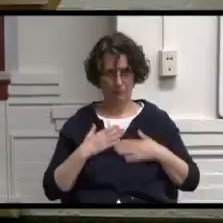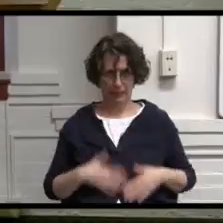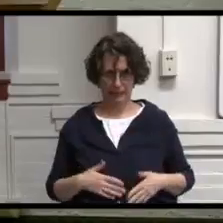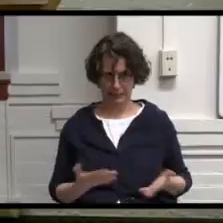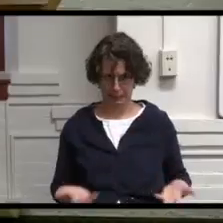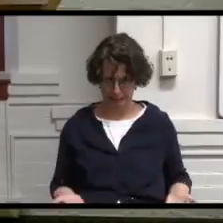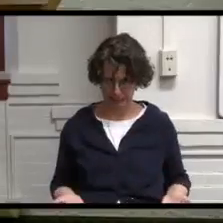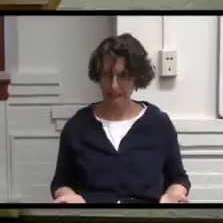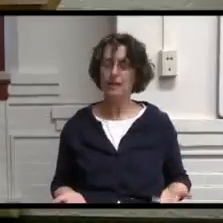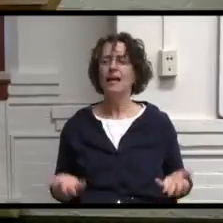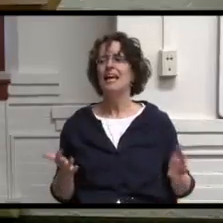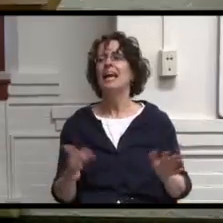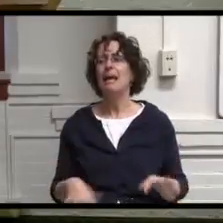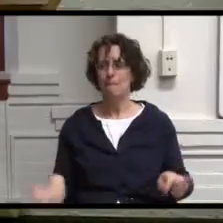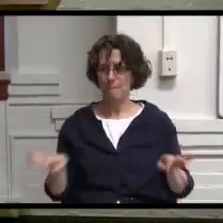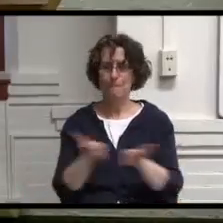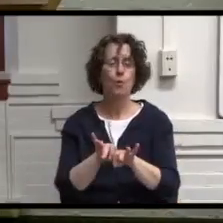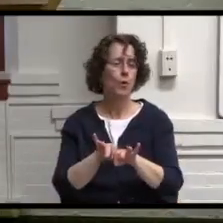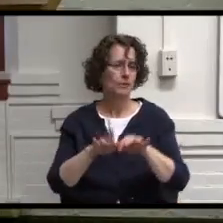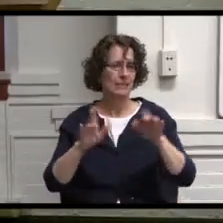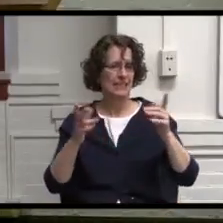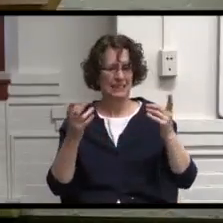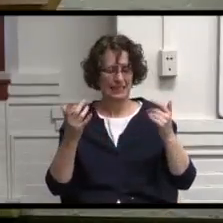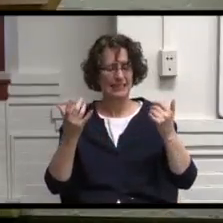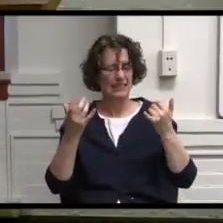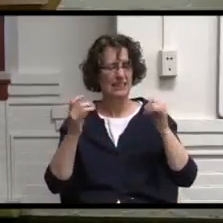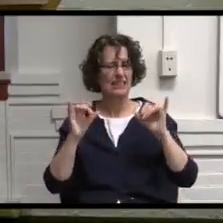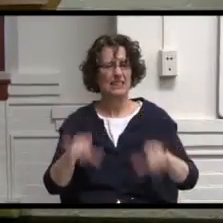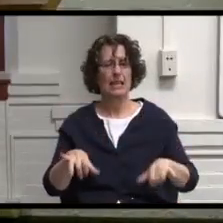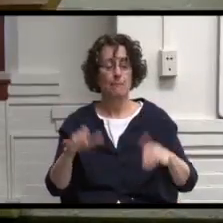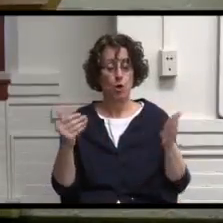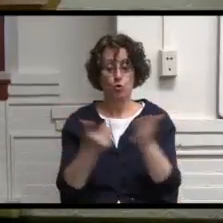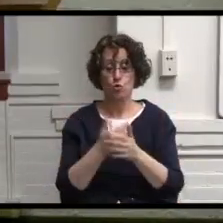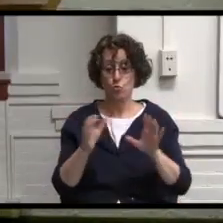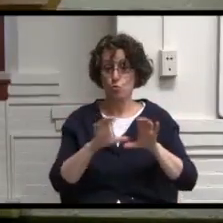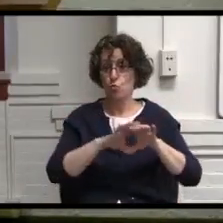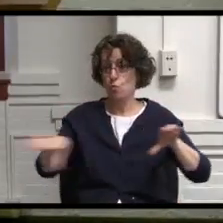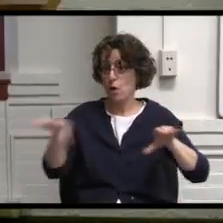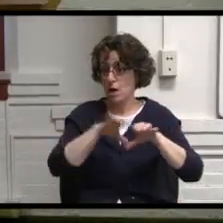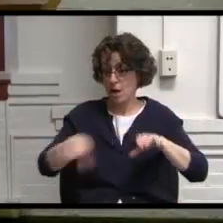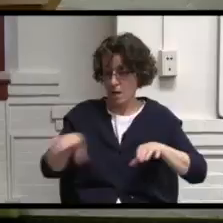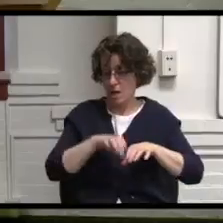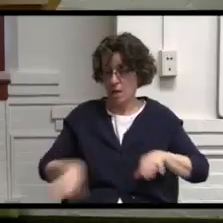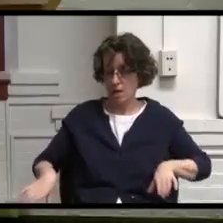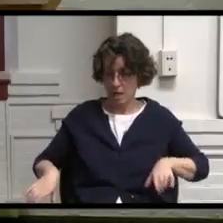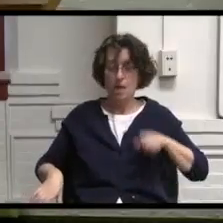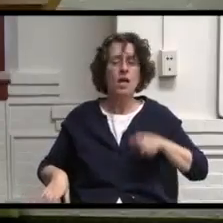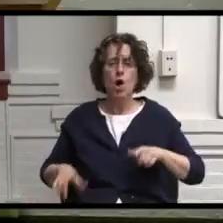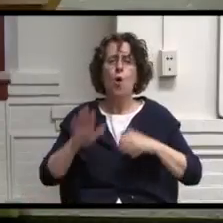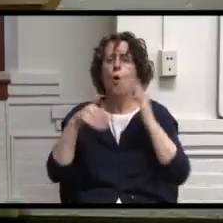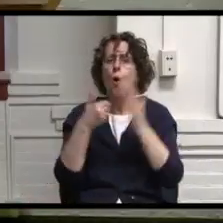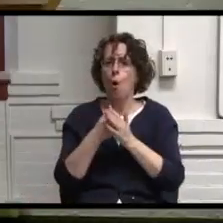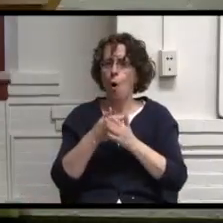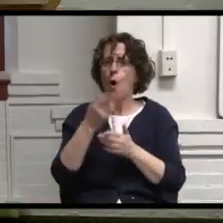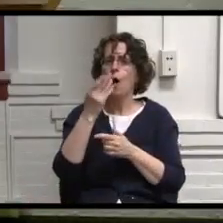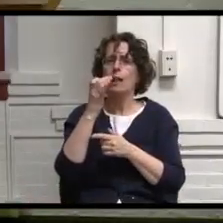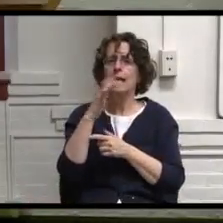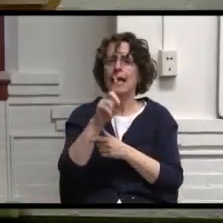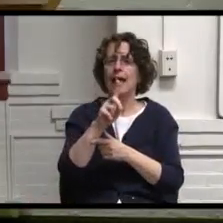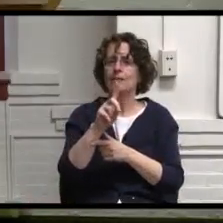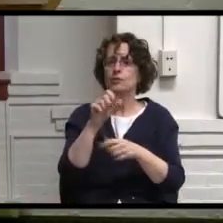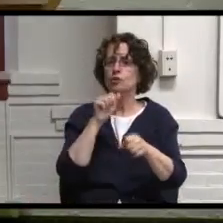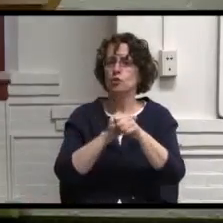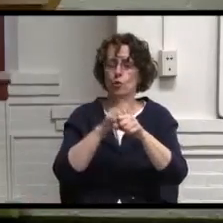So if we can have uniformity, at least in the new rows as they move forward, as we move